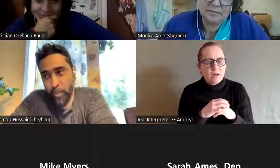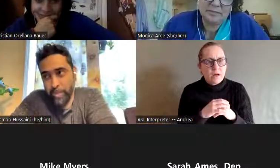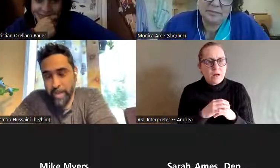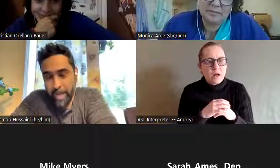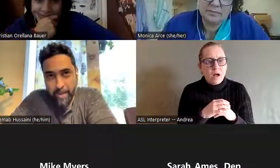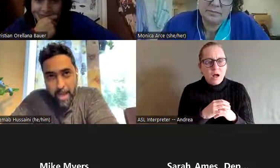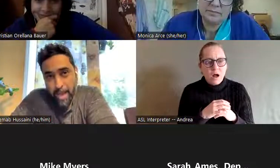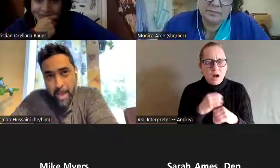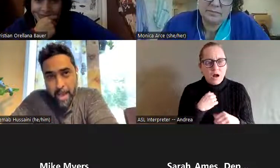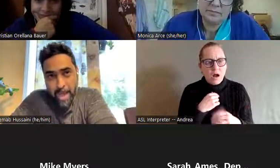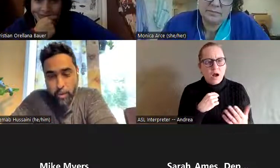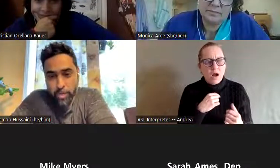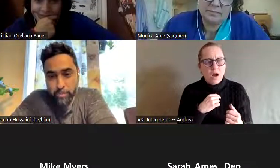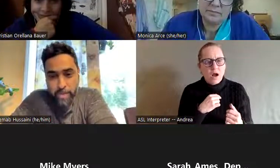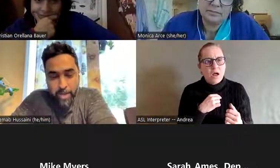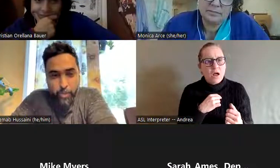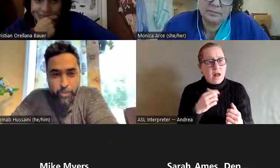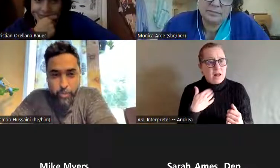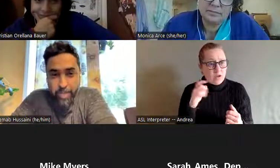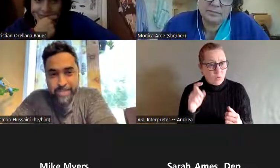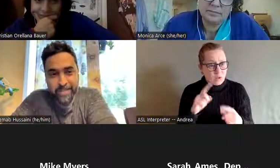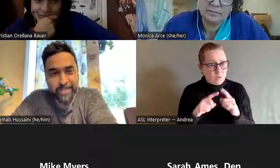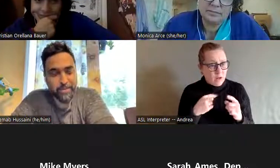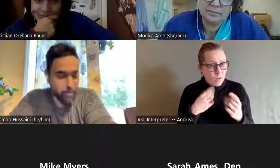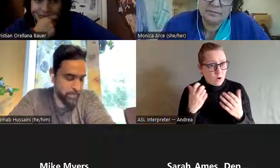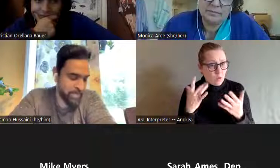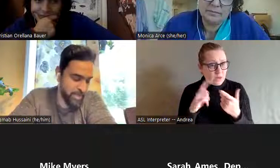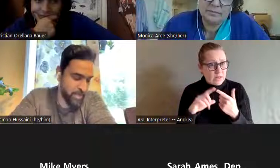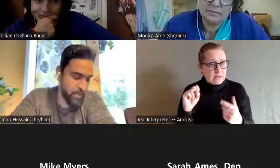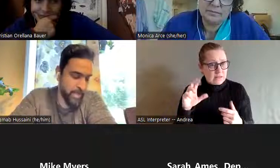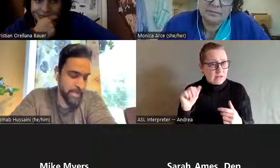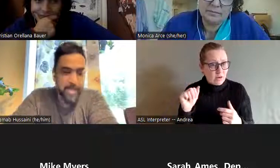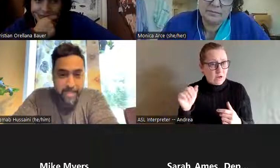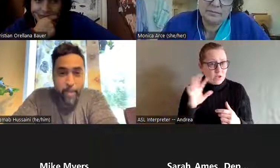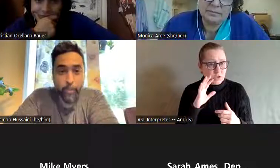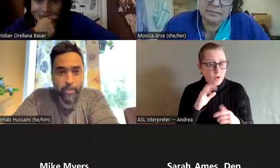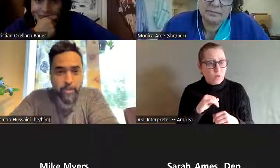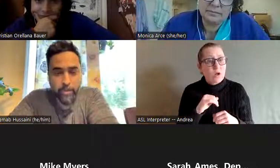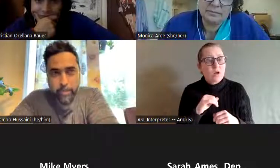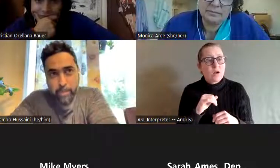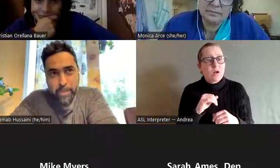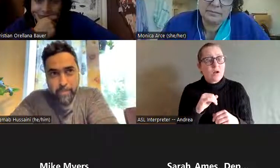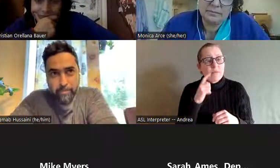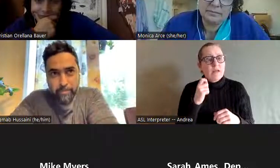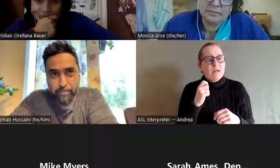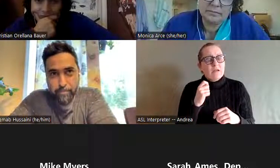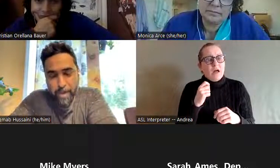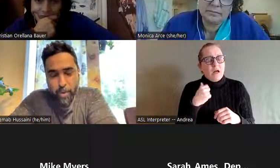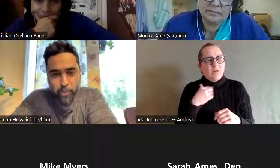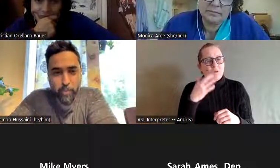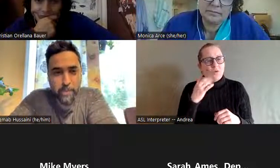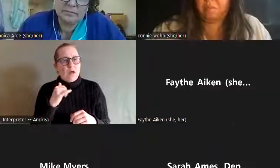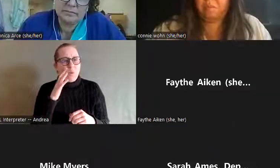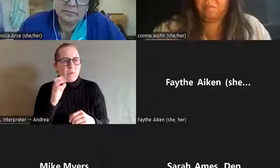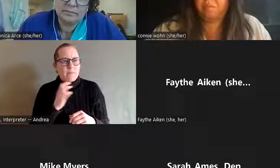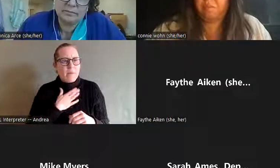actually wanted to, I had a question, but I wanted to wait until Sarah spoke because I knew that would be, my